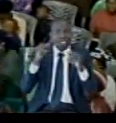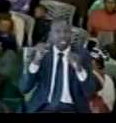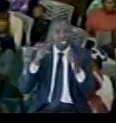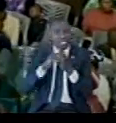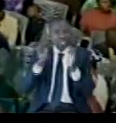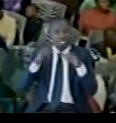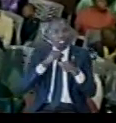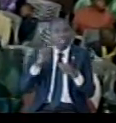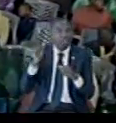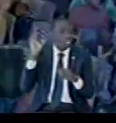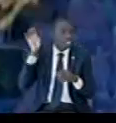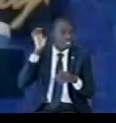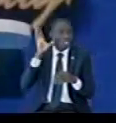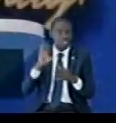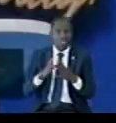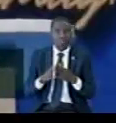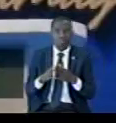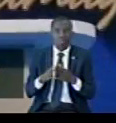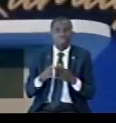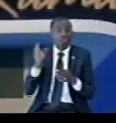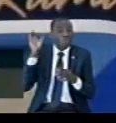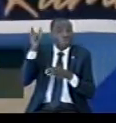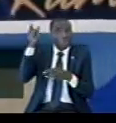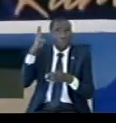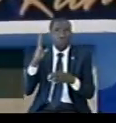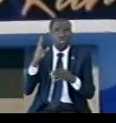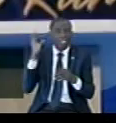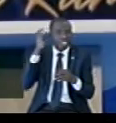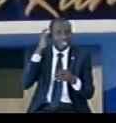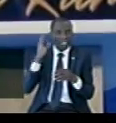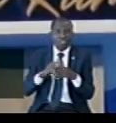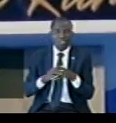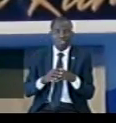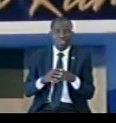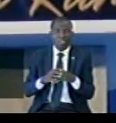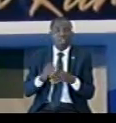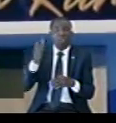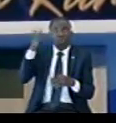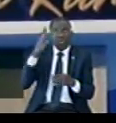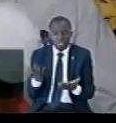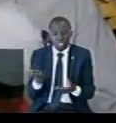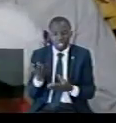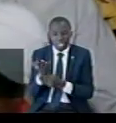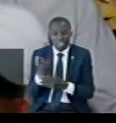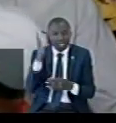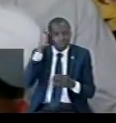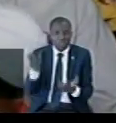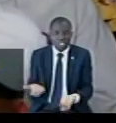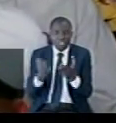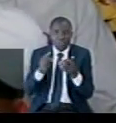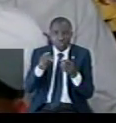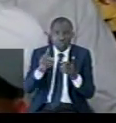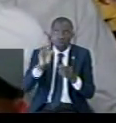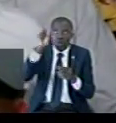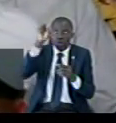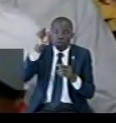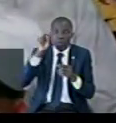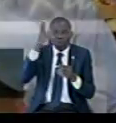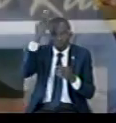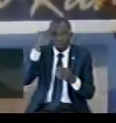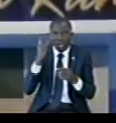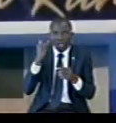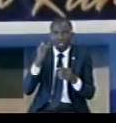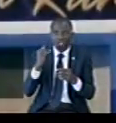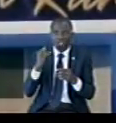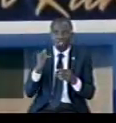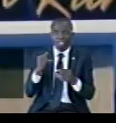God hears. God's hands will lift you up. Why has it